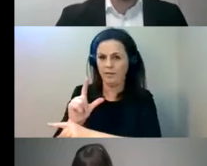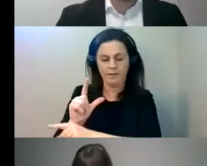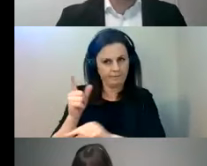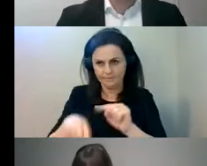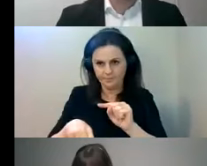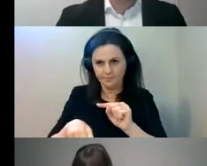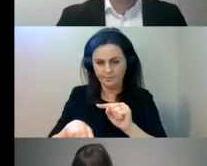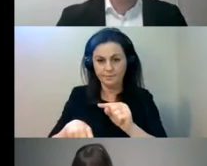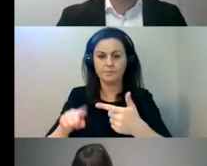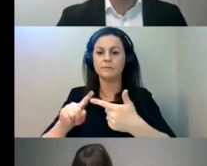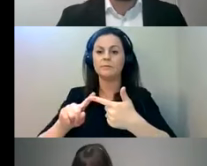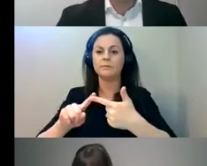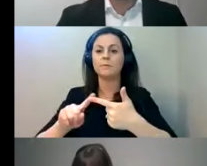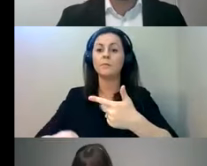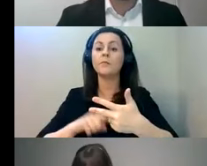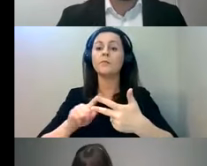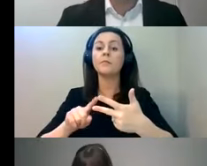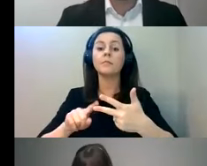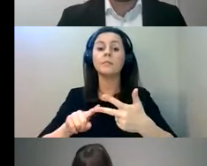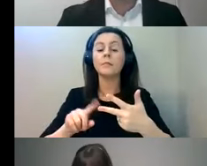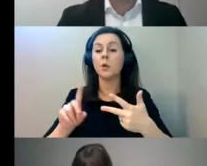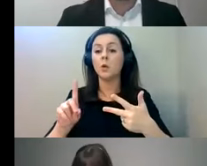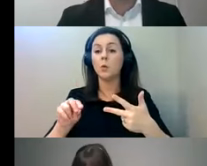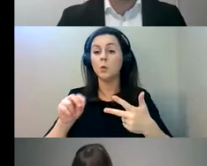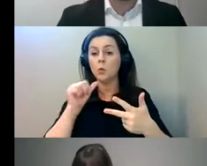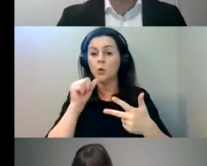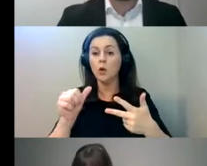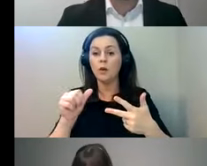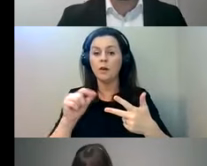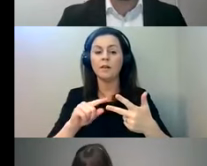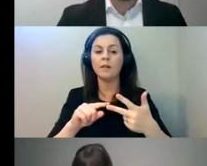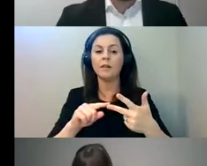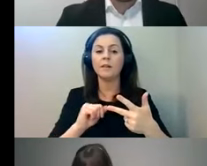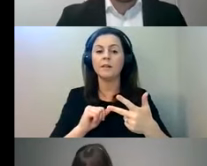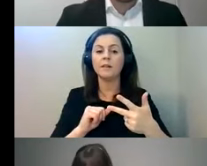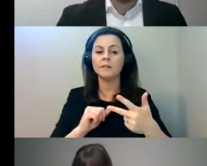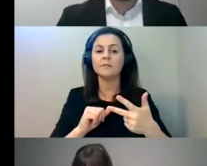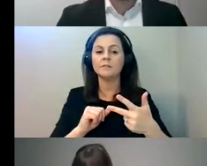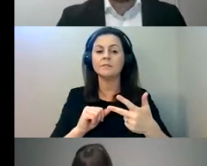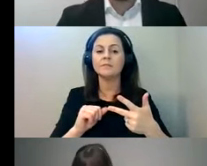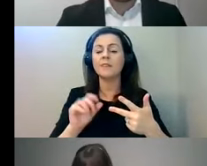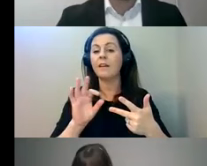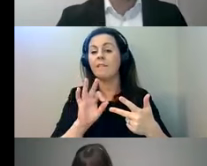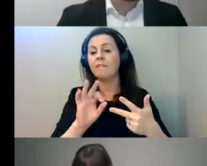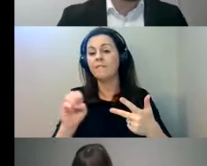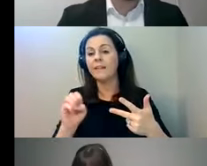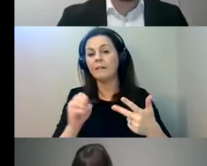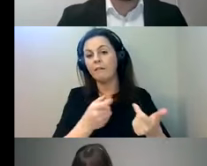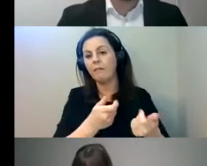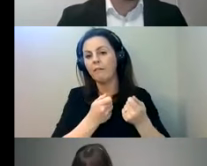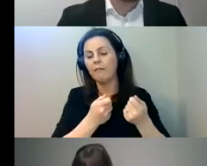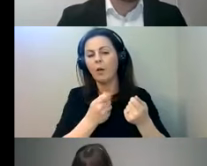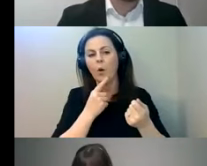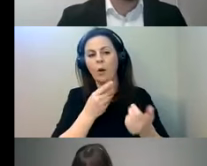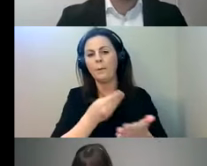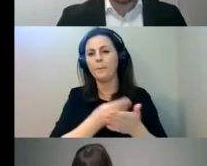The third point on this do not section is don't take any fees or compensation if the power of attorney